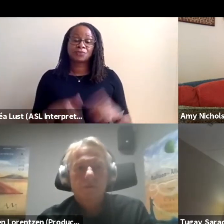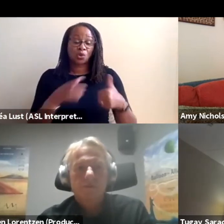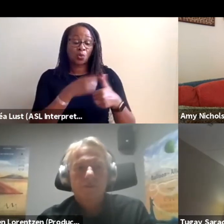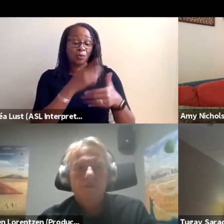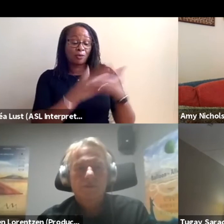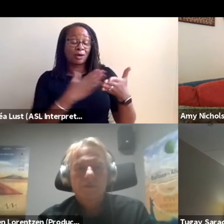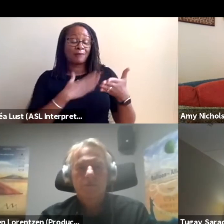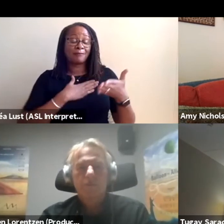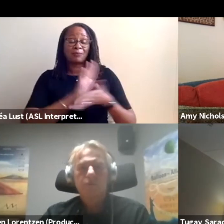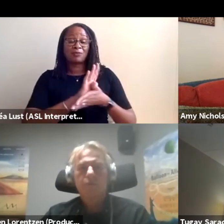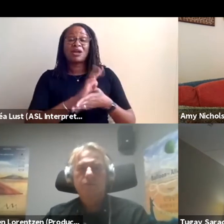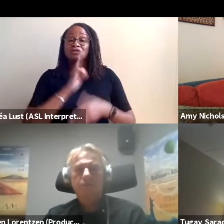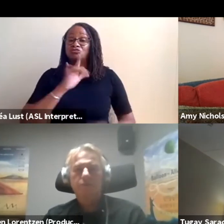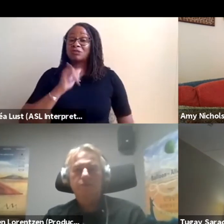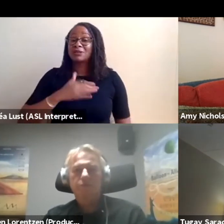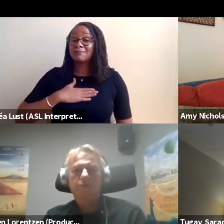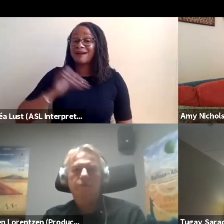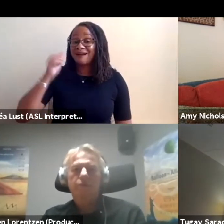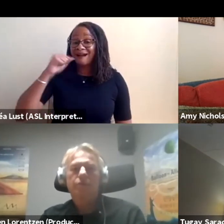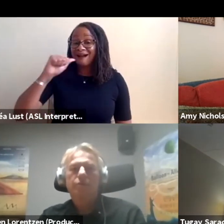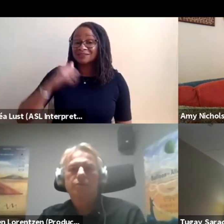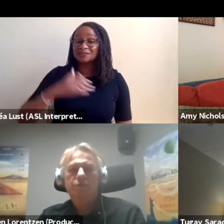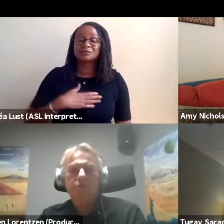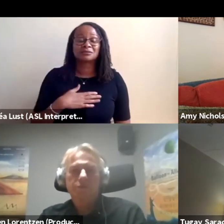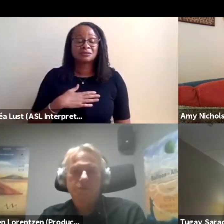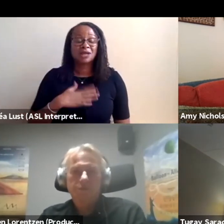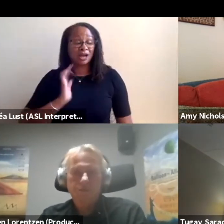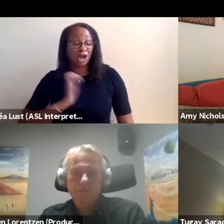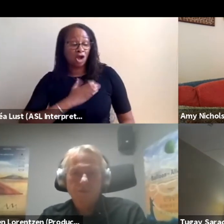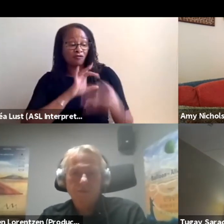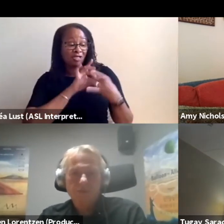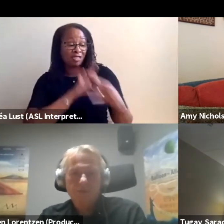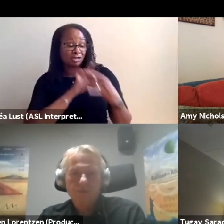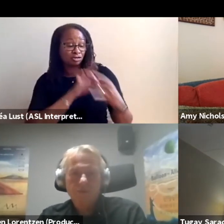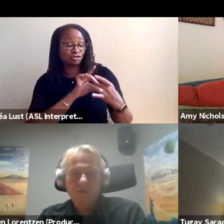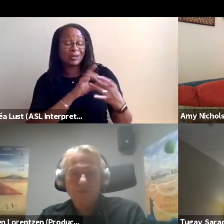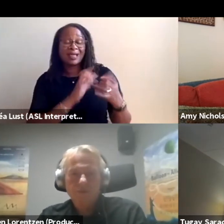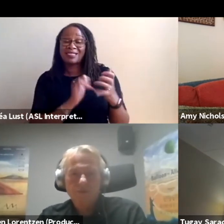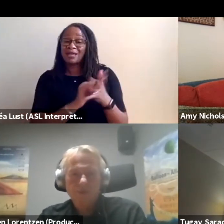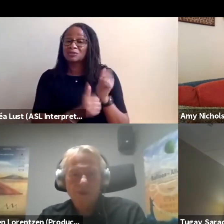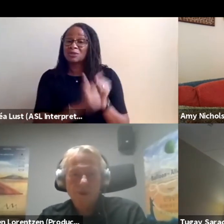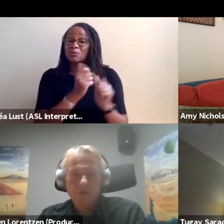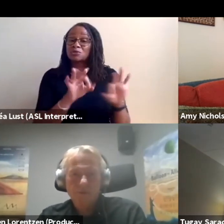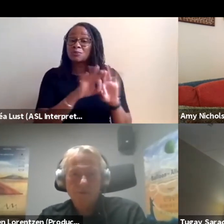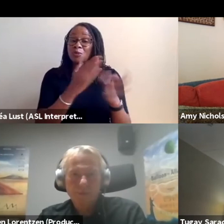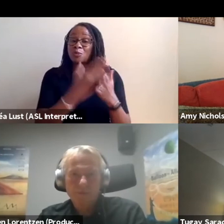it was my aunt, and that was the most important part.